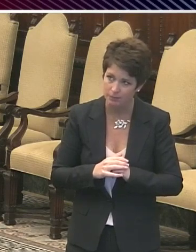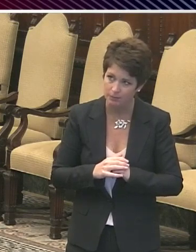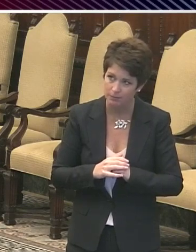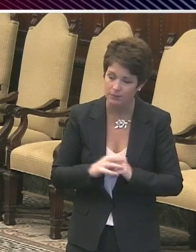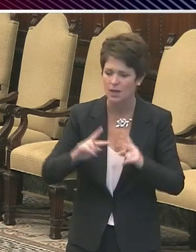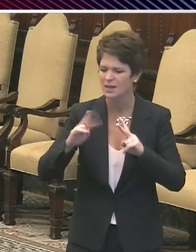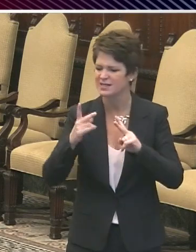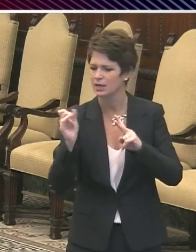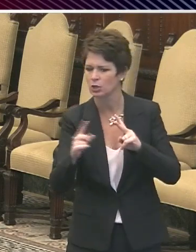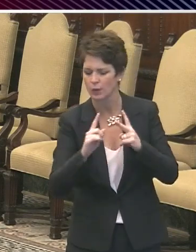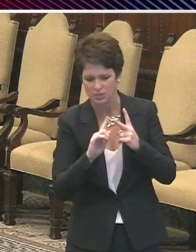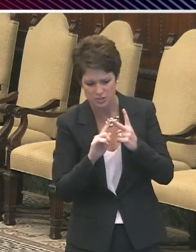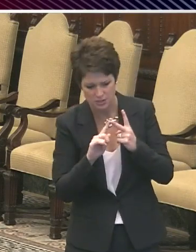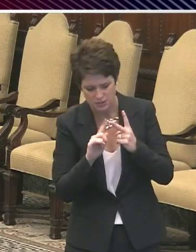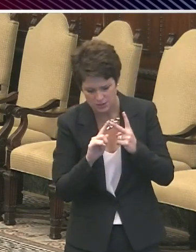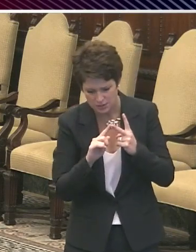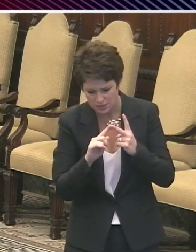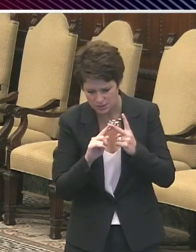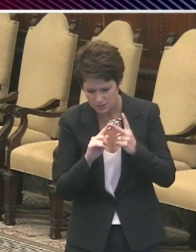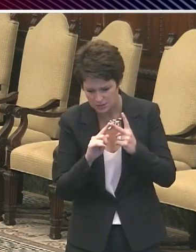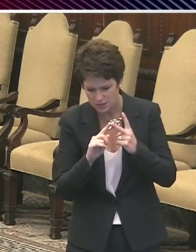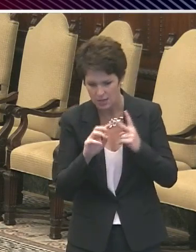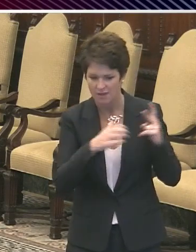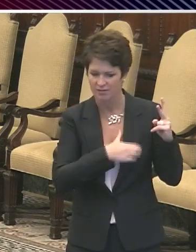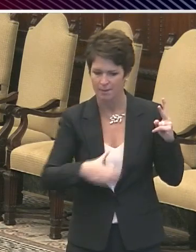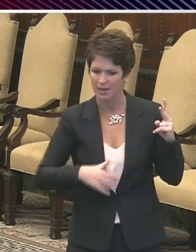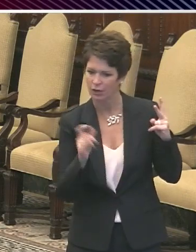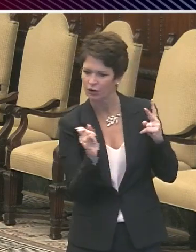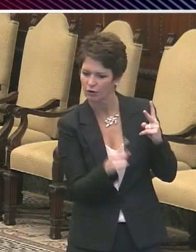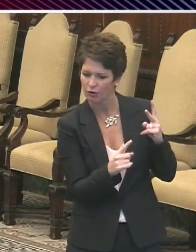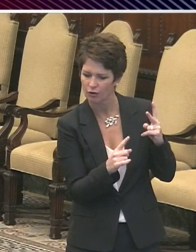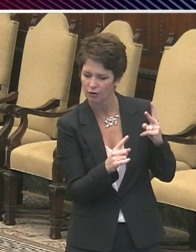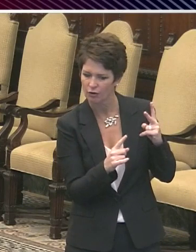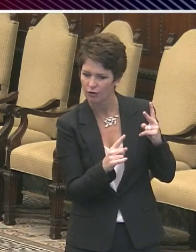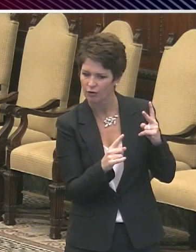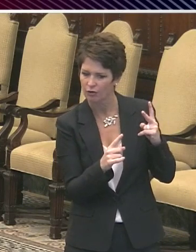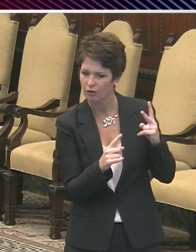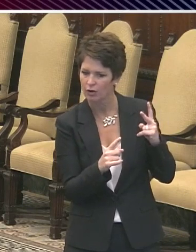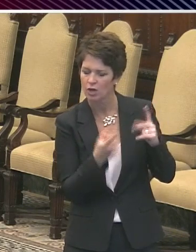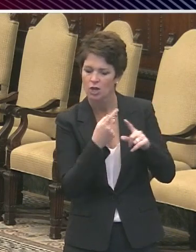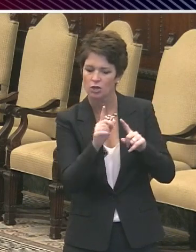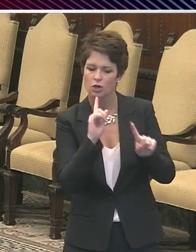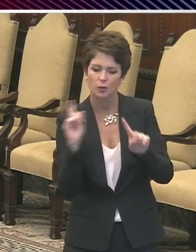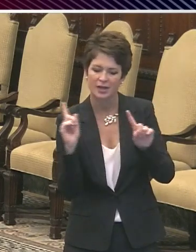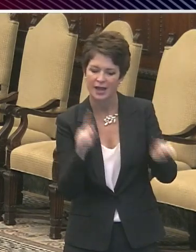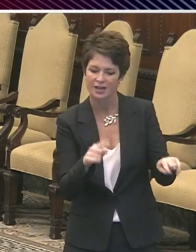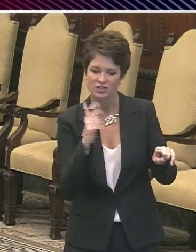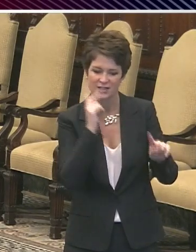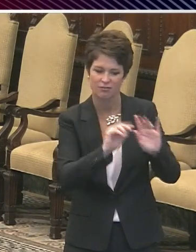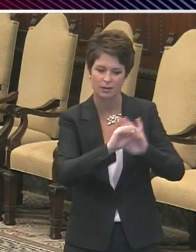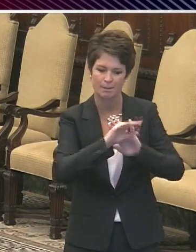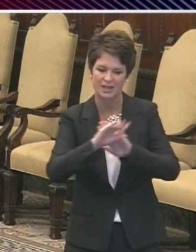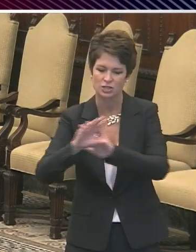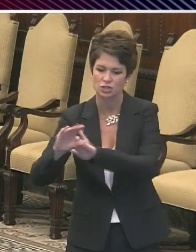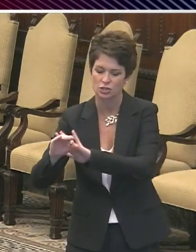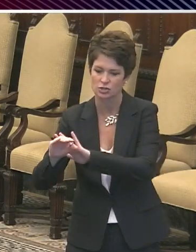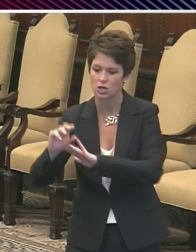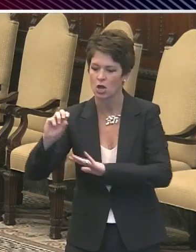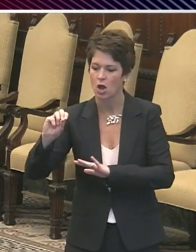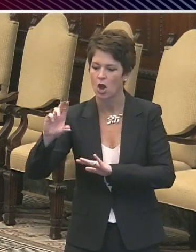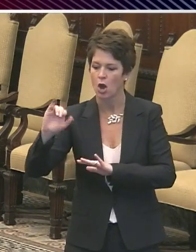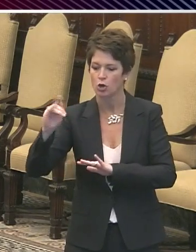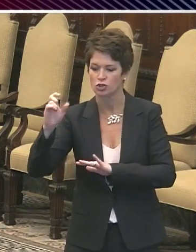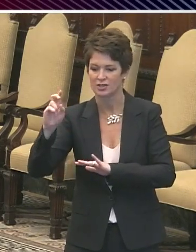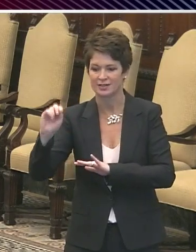My second question was for the mayor. I wanted to get your reaction on seeing some of the pictures from Ocean City and other